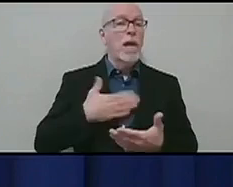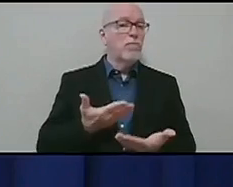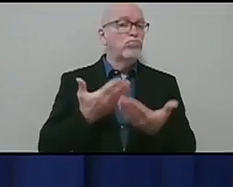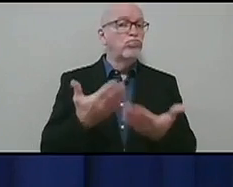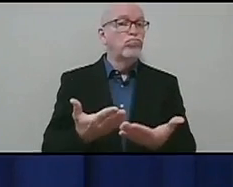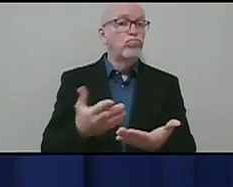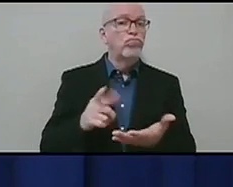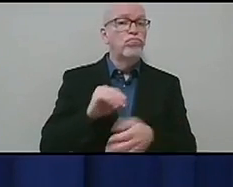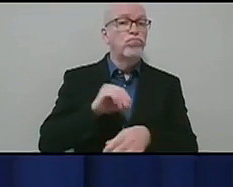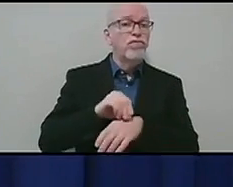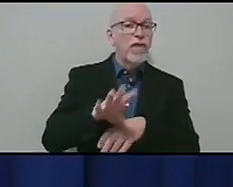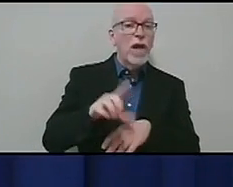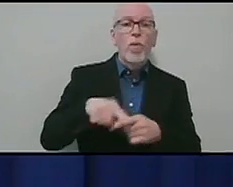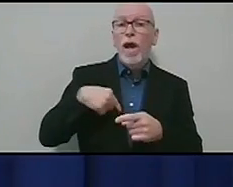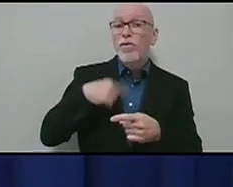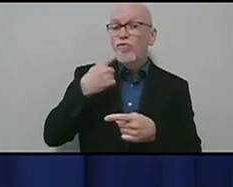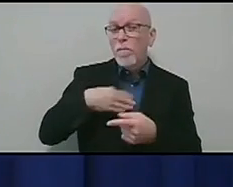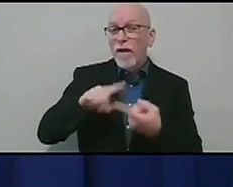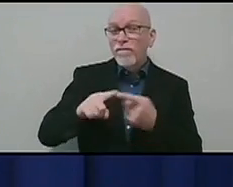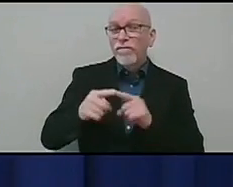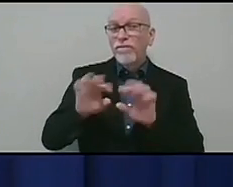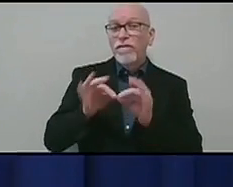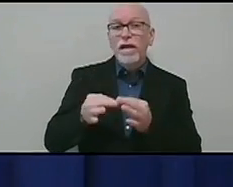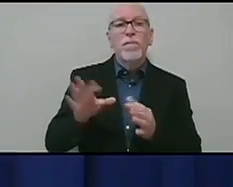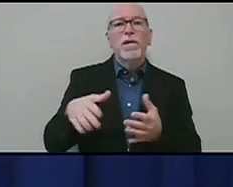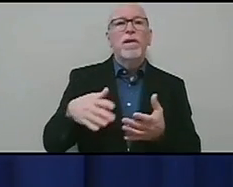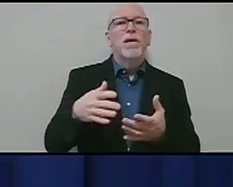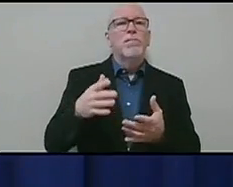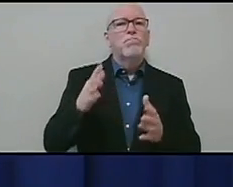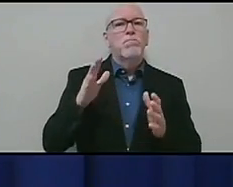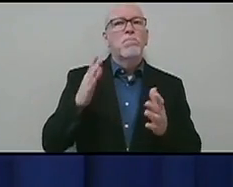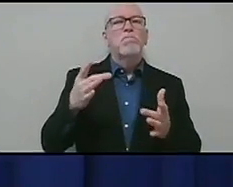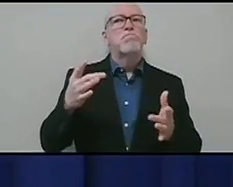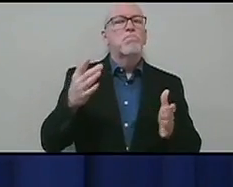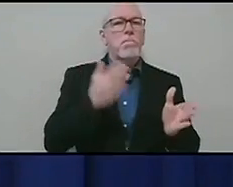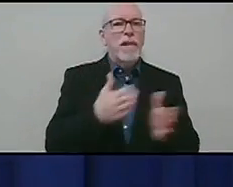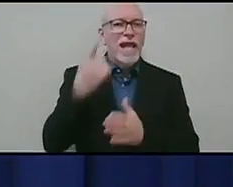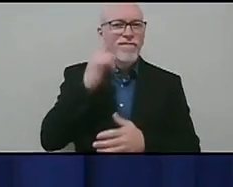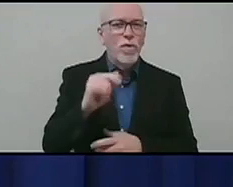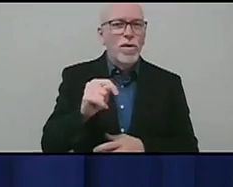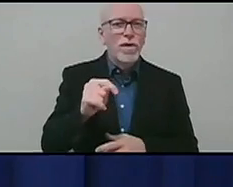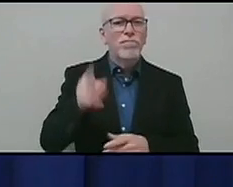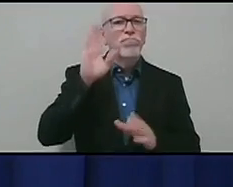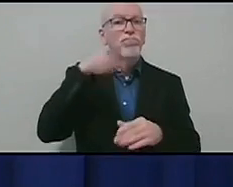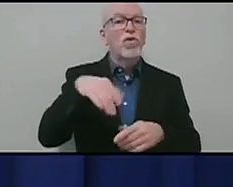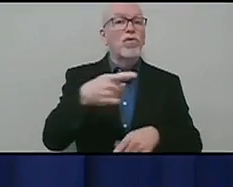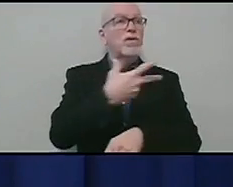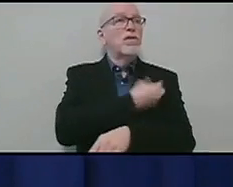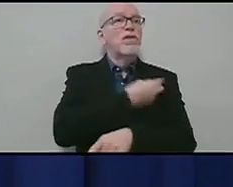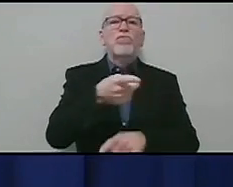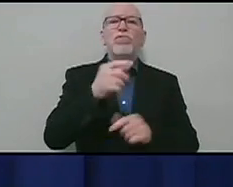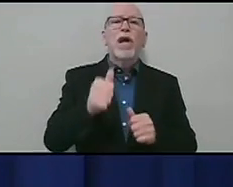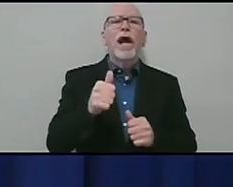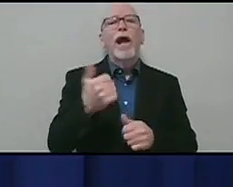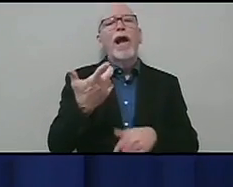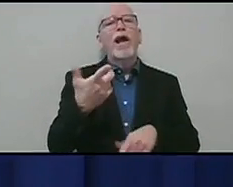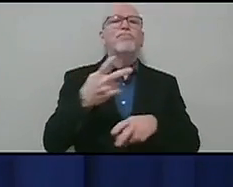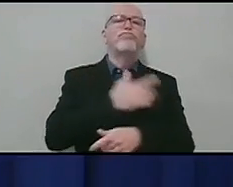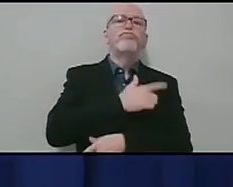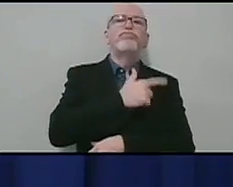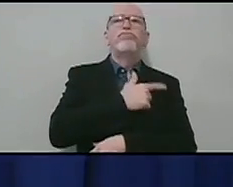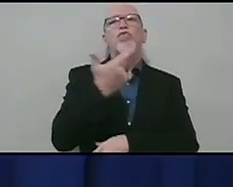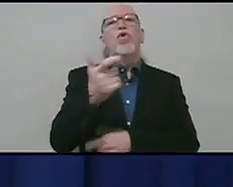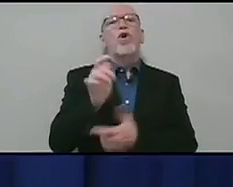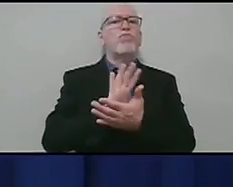my friends and family is just plan for it. Plan to not feel so great that next day. Make it a day where you just hang out on the couch and watch movies, take